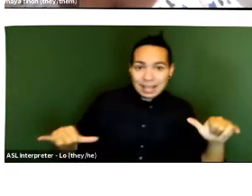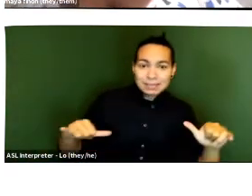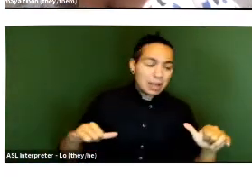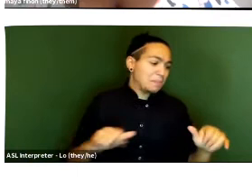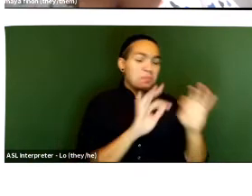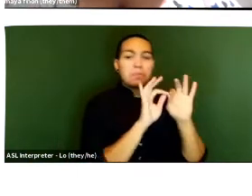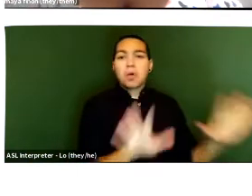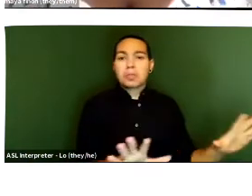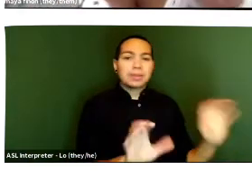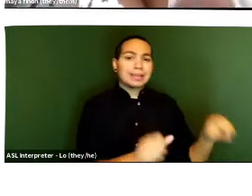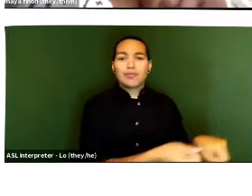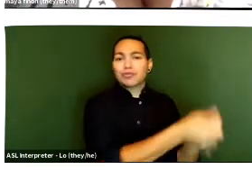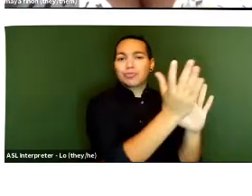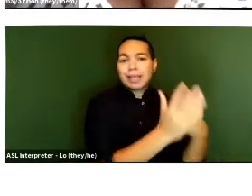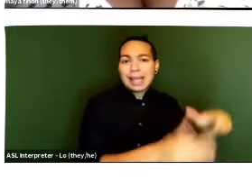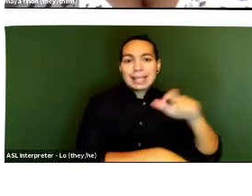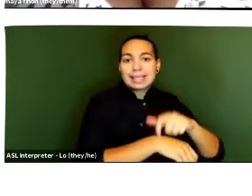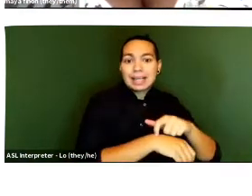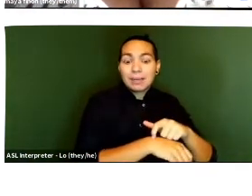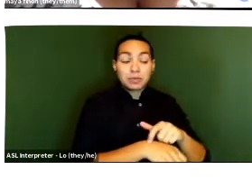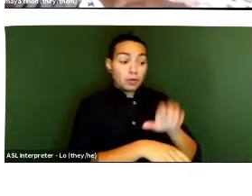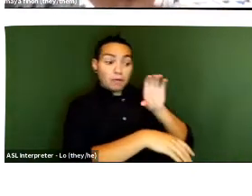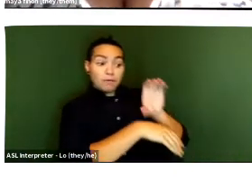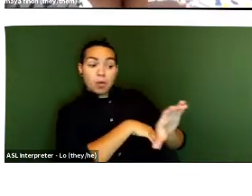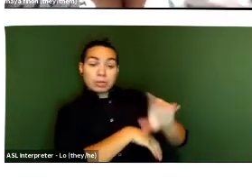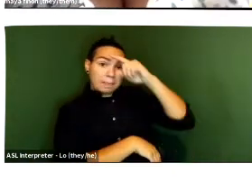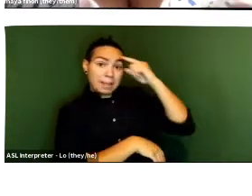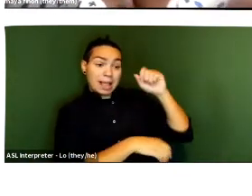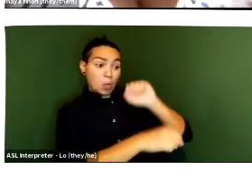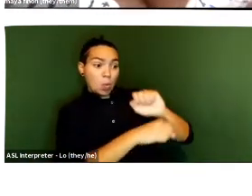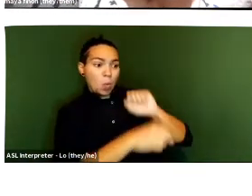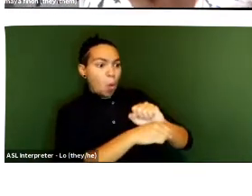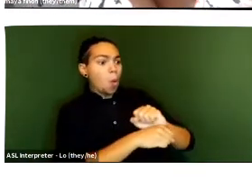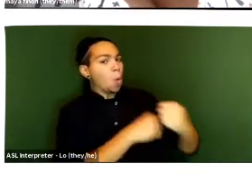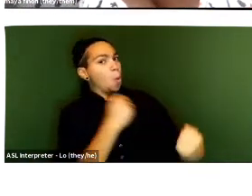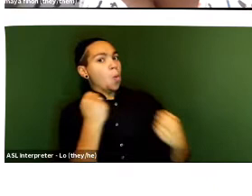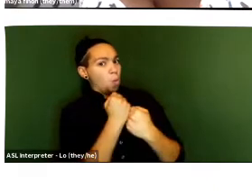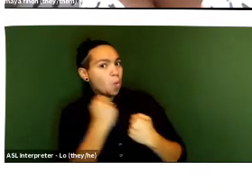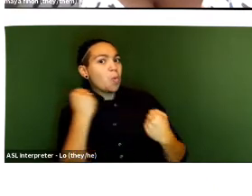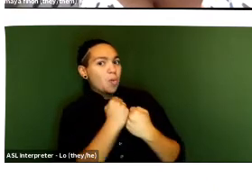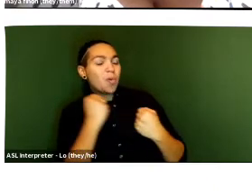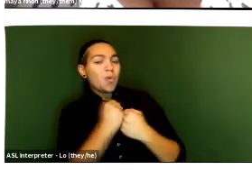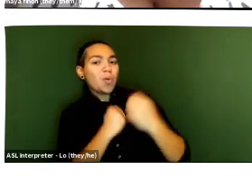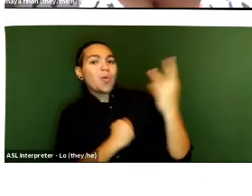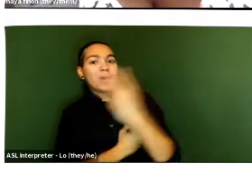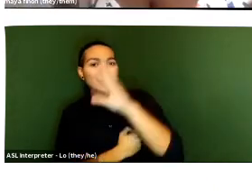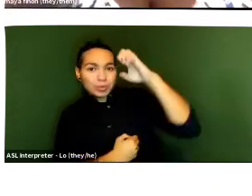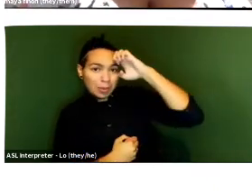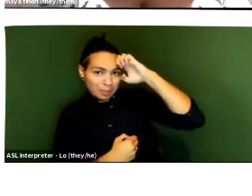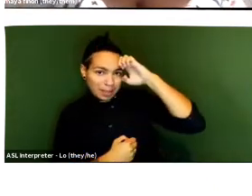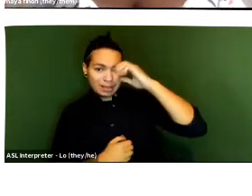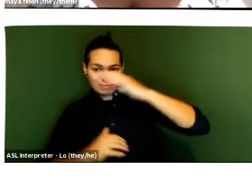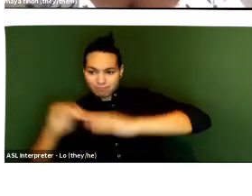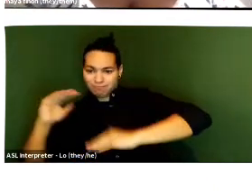disposable and expendable. So forced Black labor has been essential to the building of many Western European empires. And at the